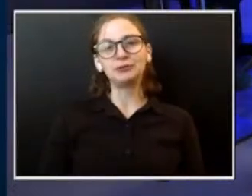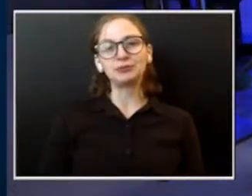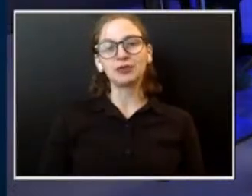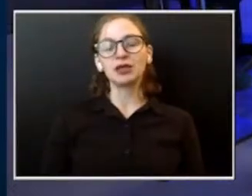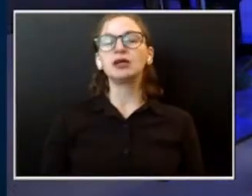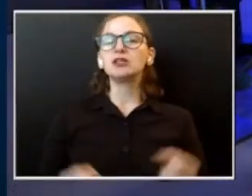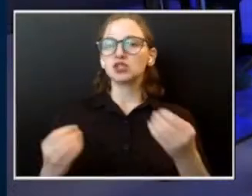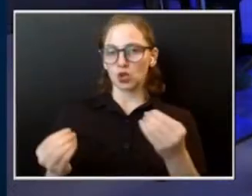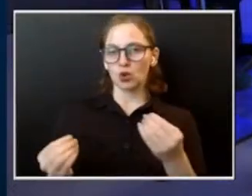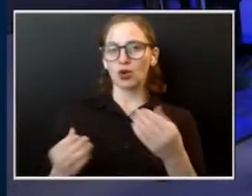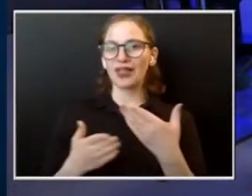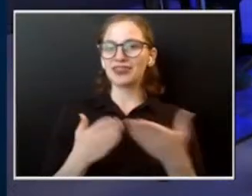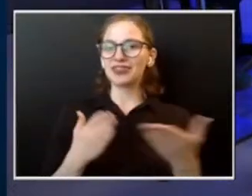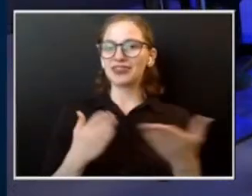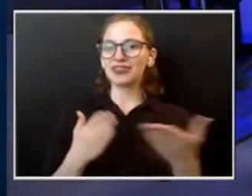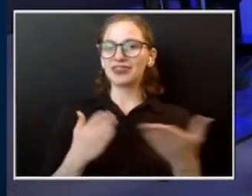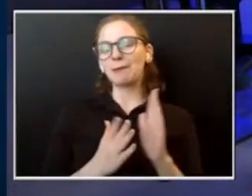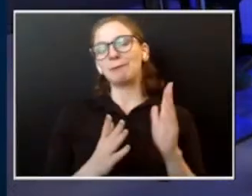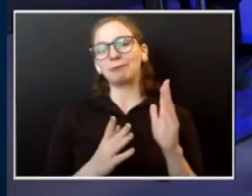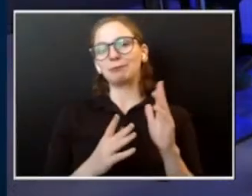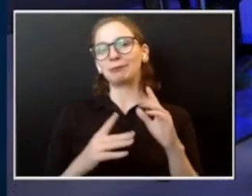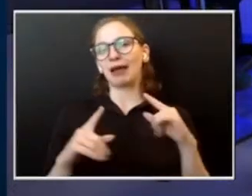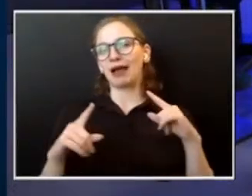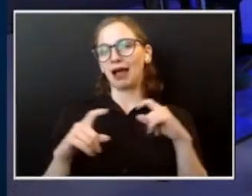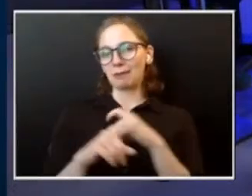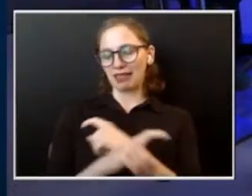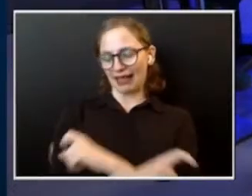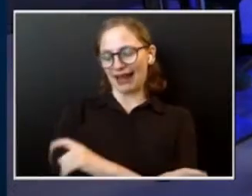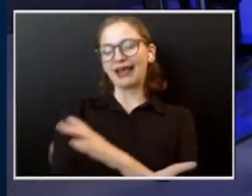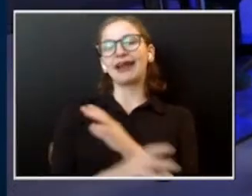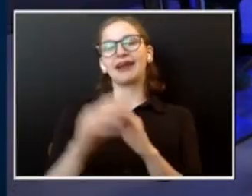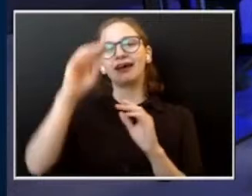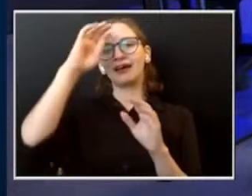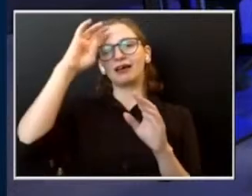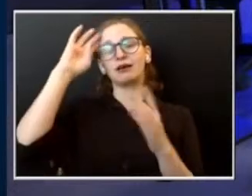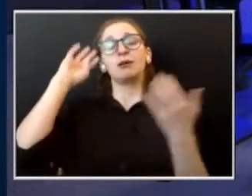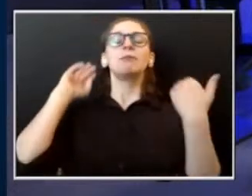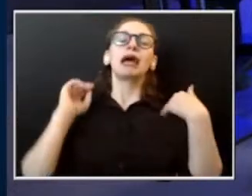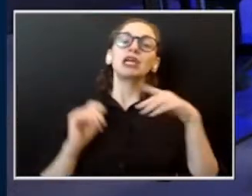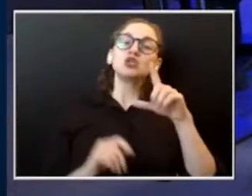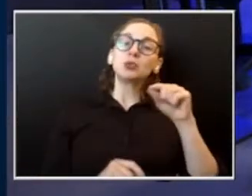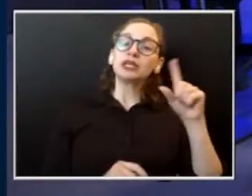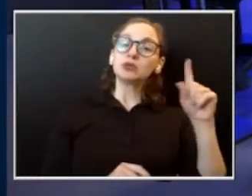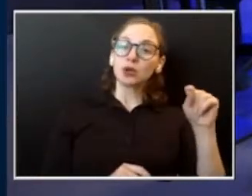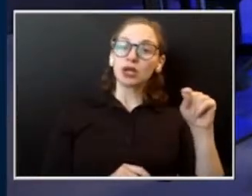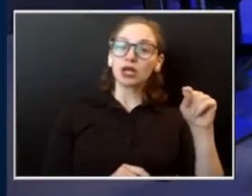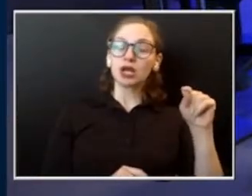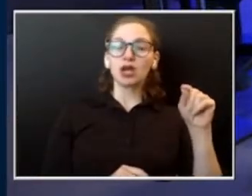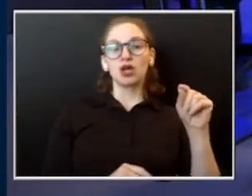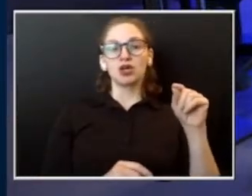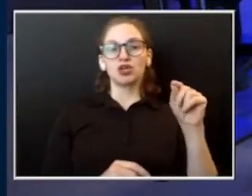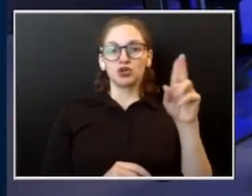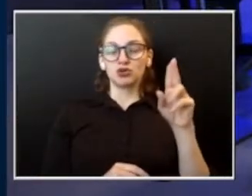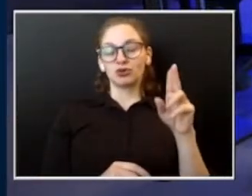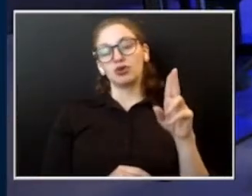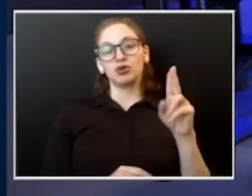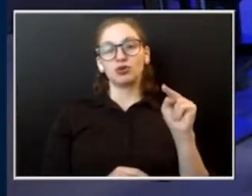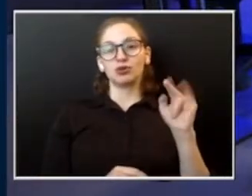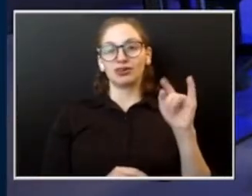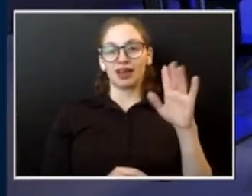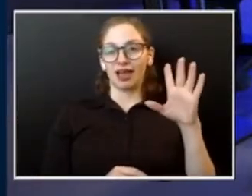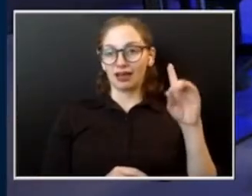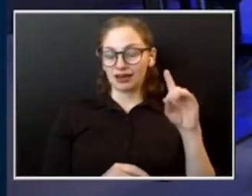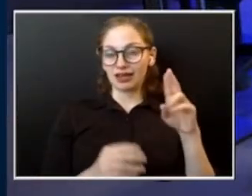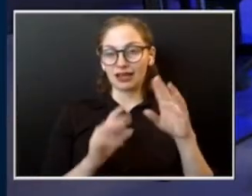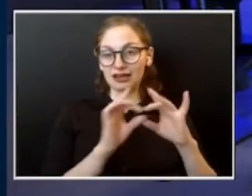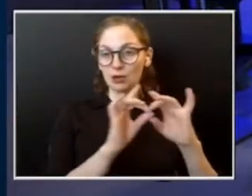long distance travel here. For organ transplants back in 2020, when the United Network for Organ Sharing, UNOS, came up with a new way